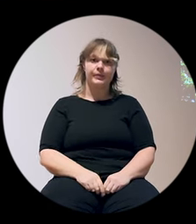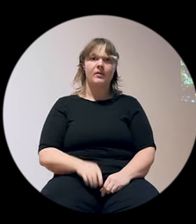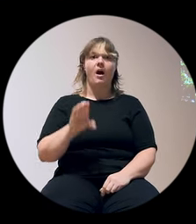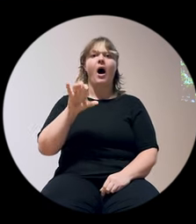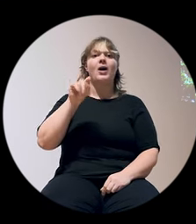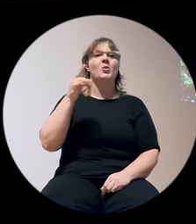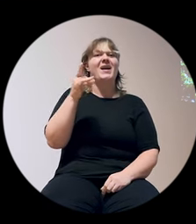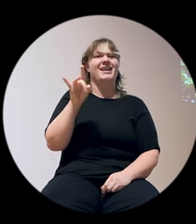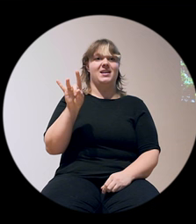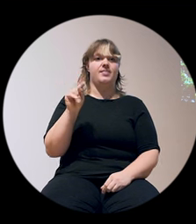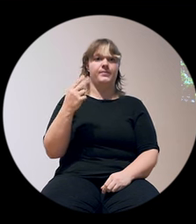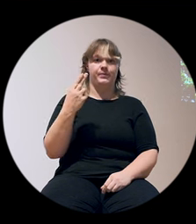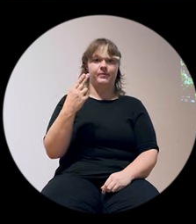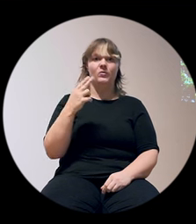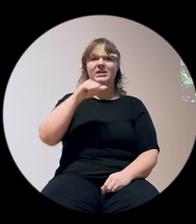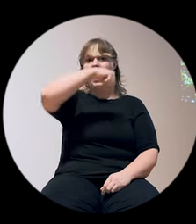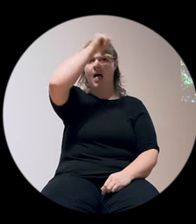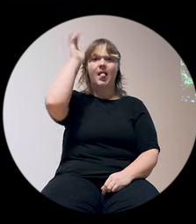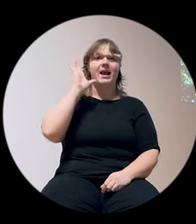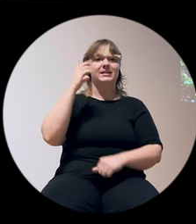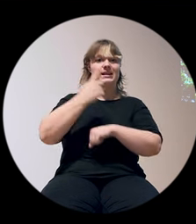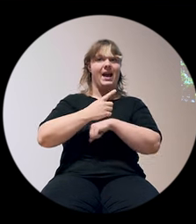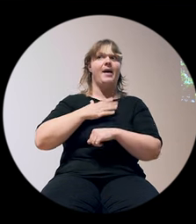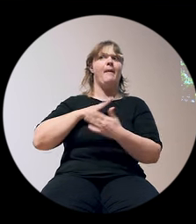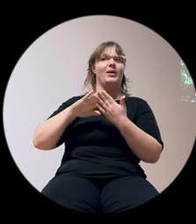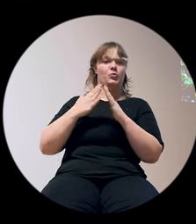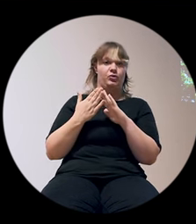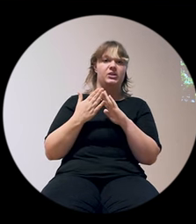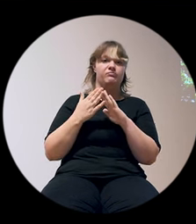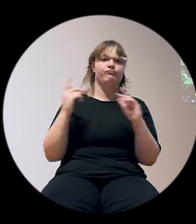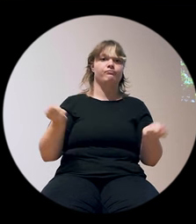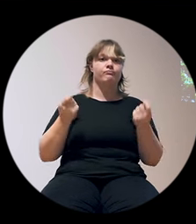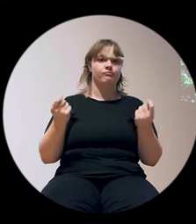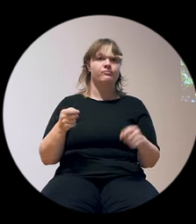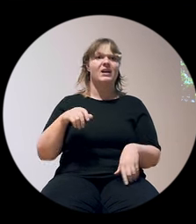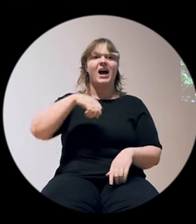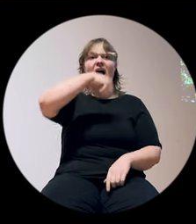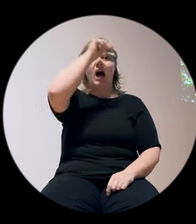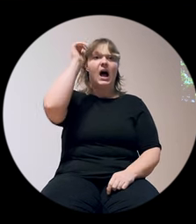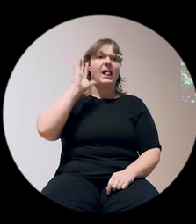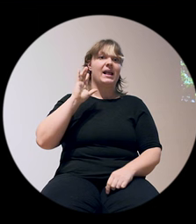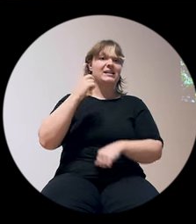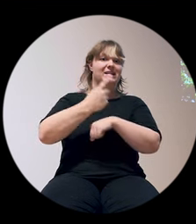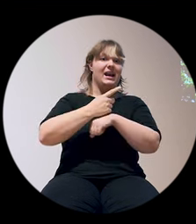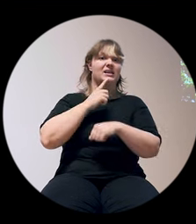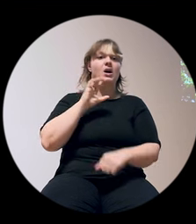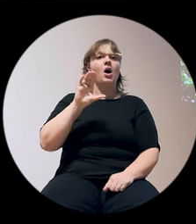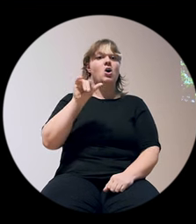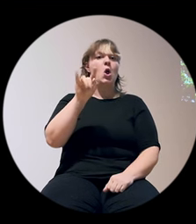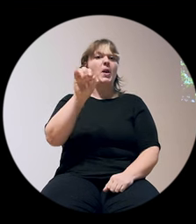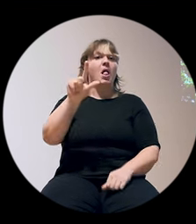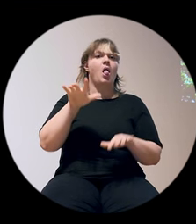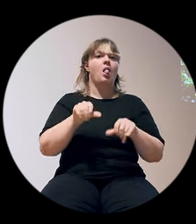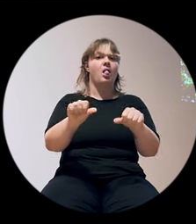October 18th was Alaska Day in my community, and Alaska Day is a colonial holiday